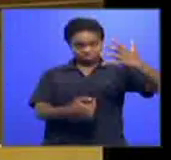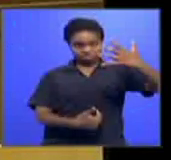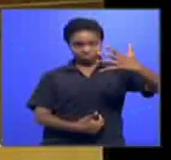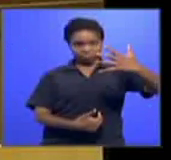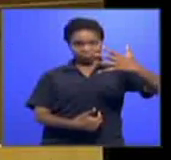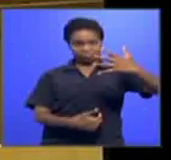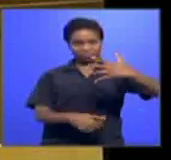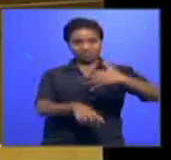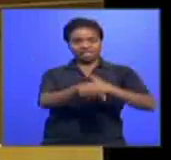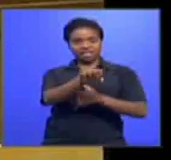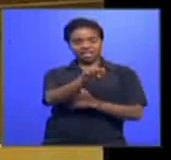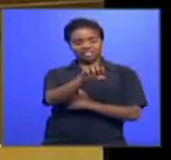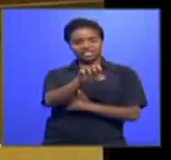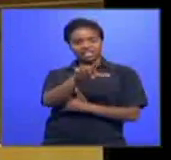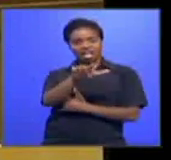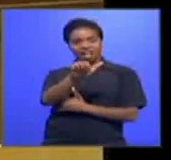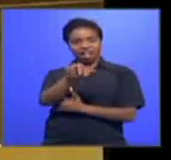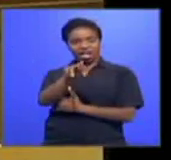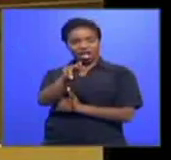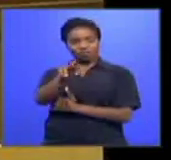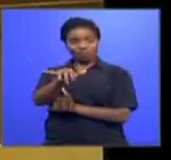Selarain in Northwest.